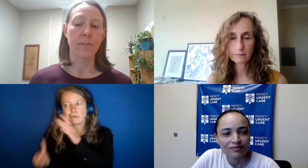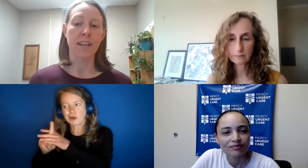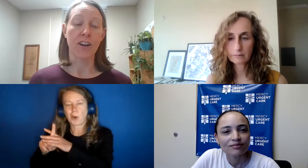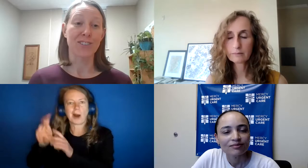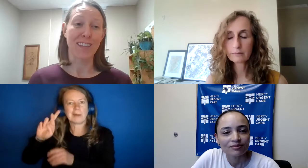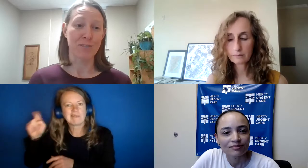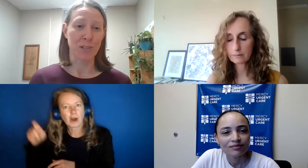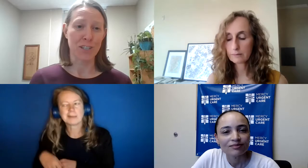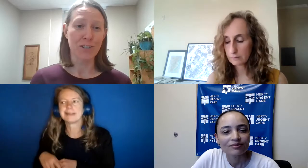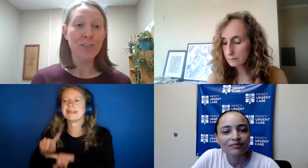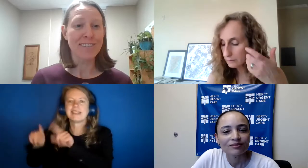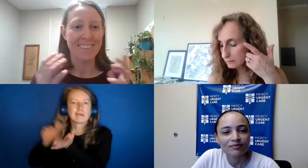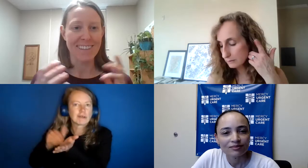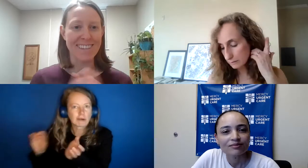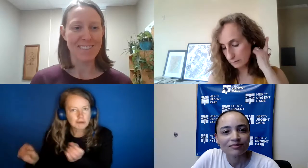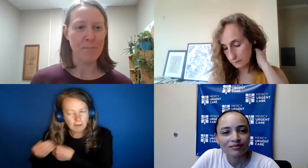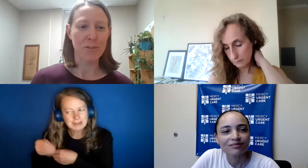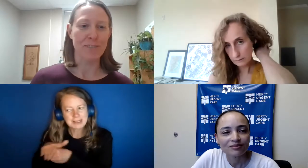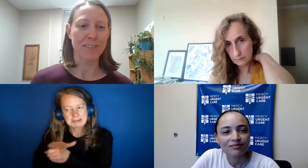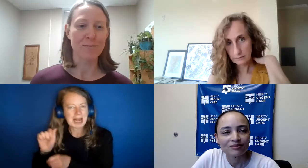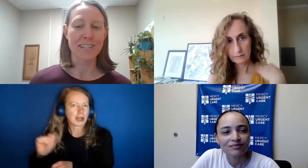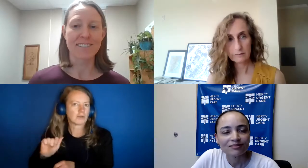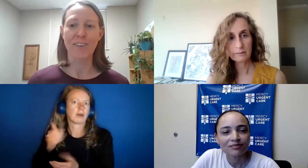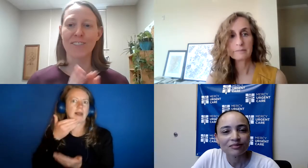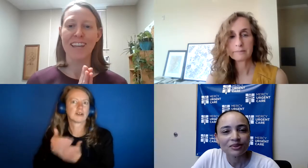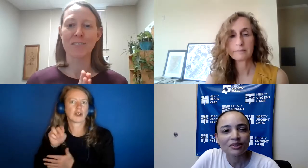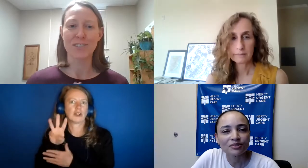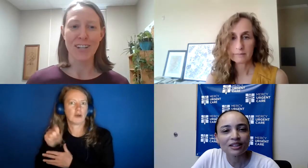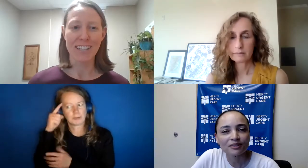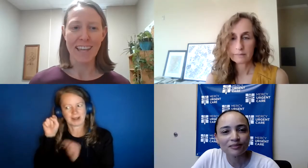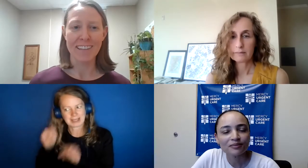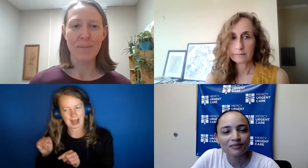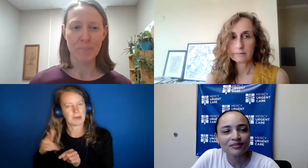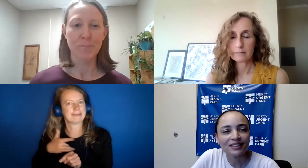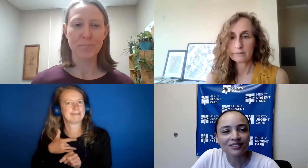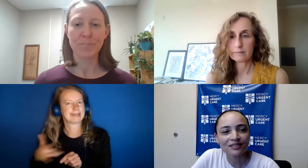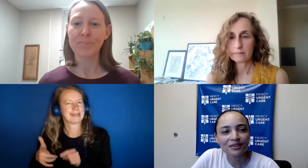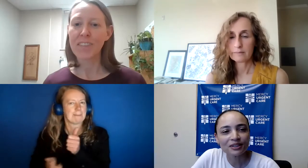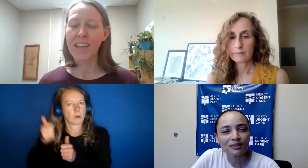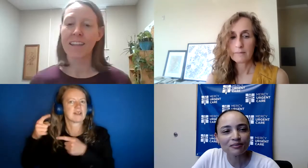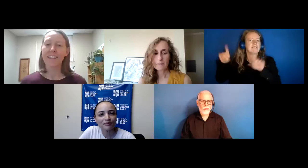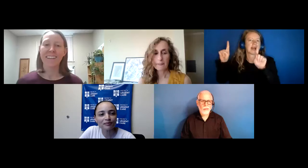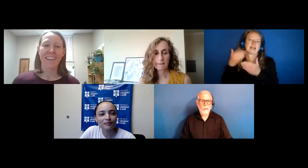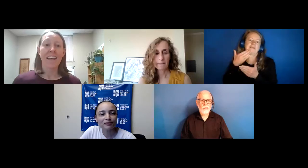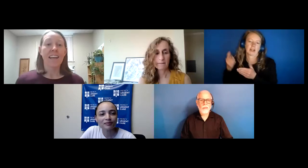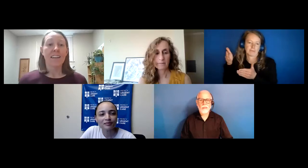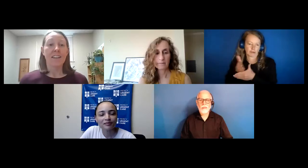offices in the area. So that's really good news, since it is the most effective one. So thank you for sharing. Yes, you're